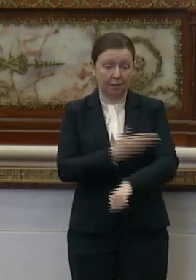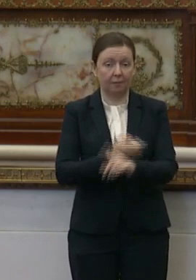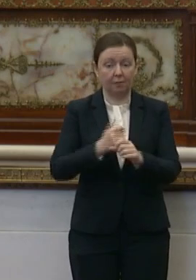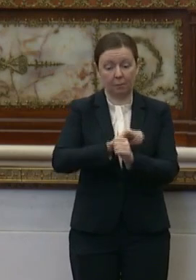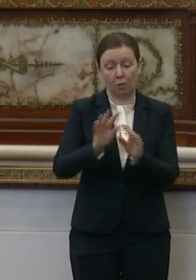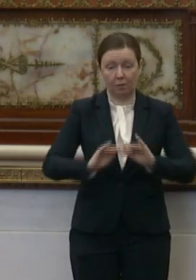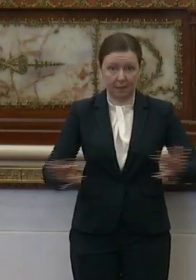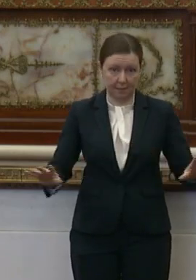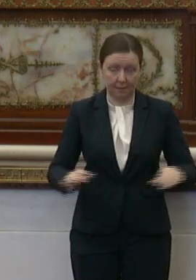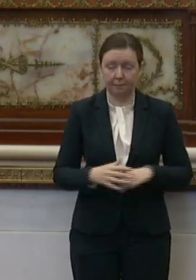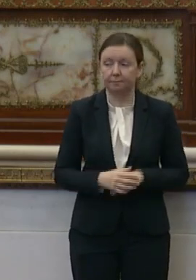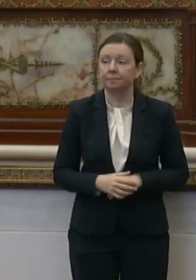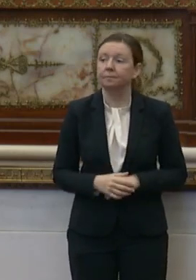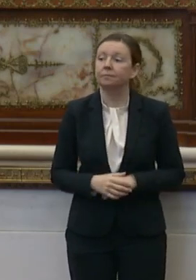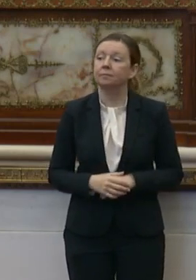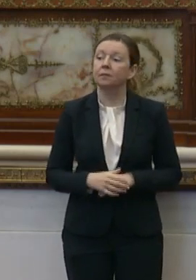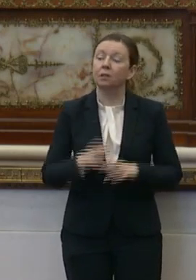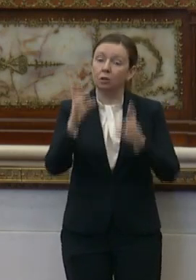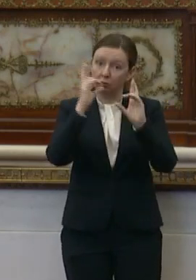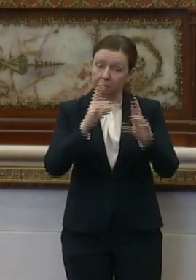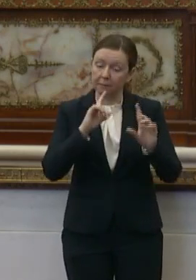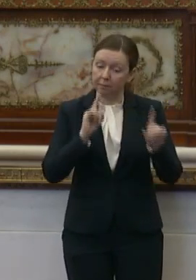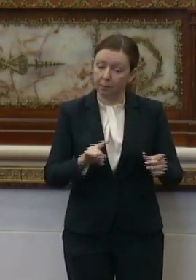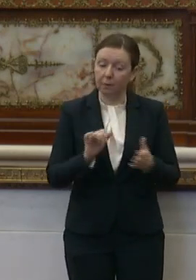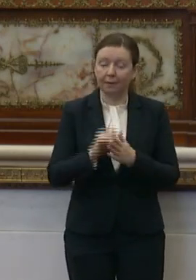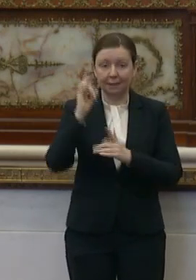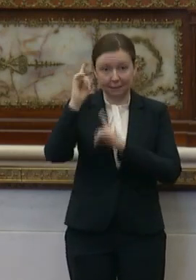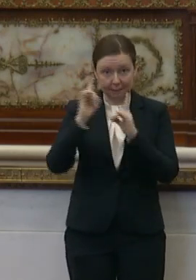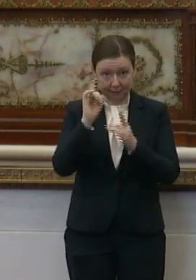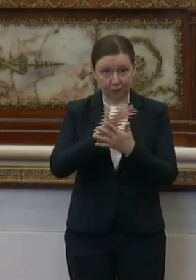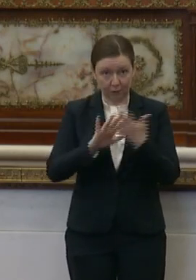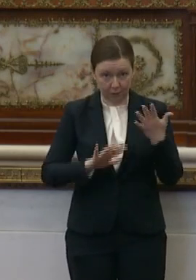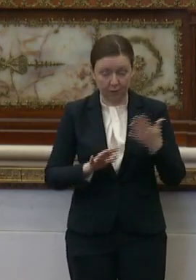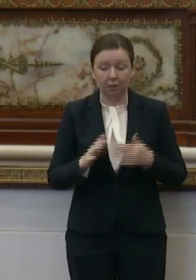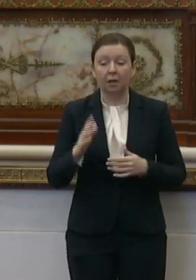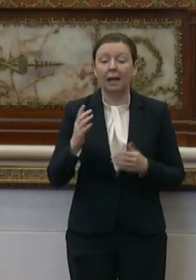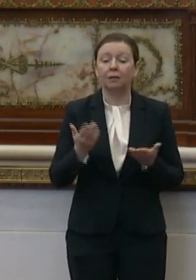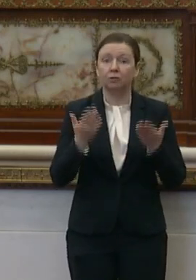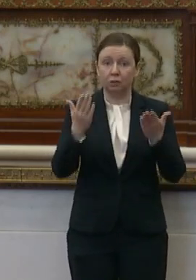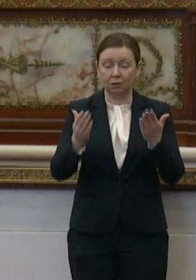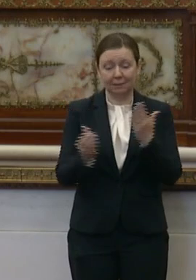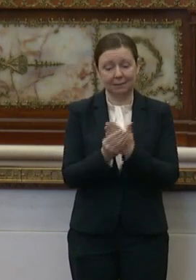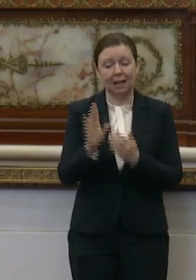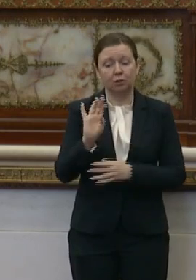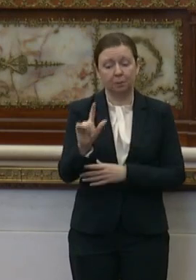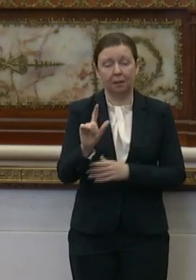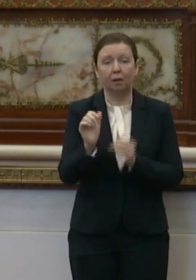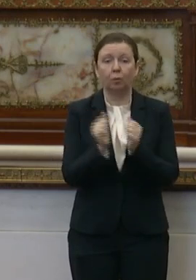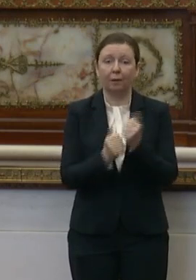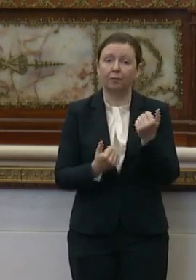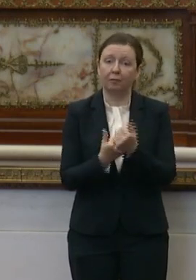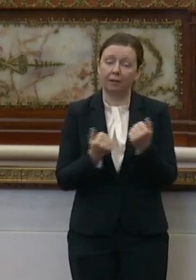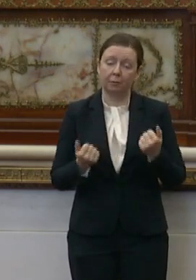COVID-19 pandemic. Respectfully reports it as considered the same and returns the attached bill to council with a